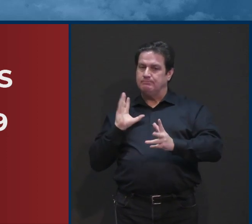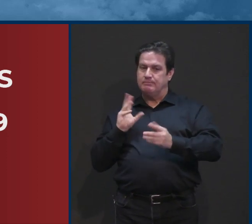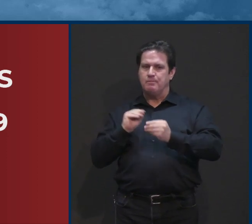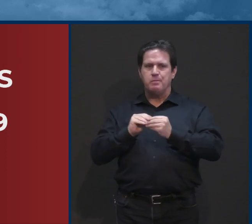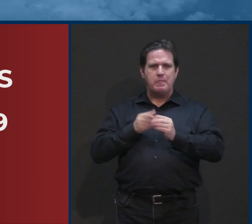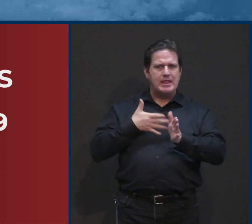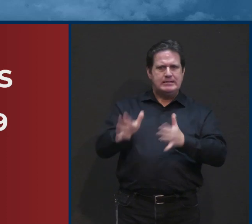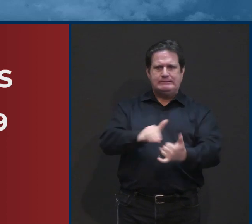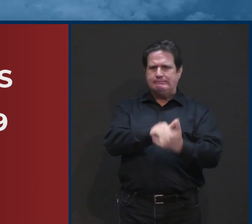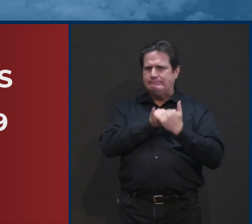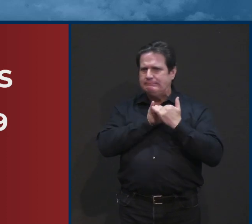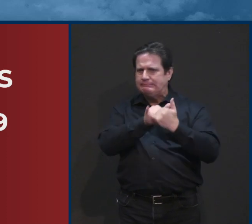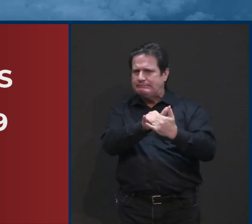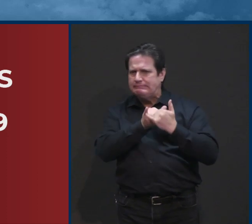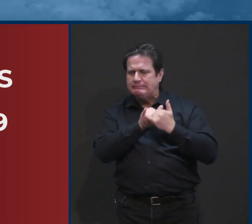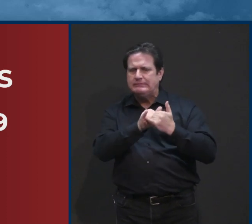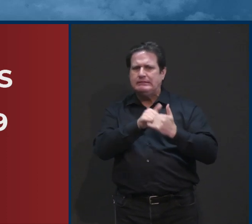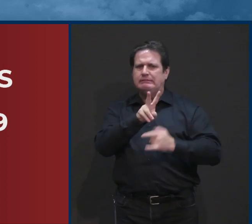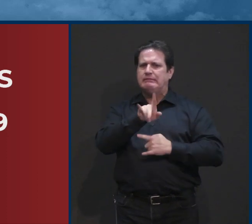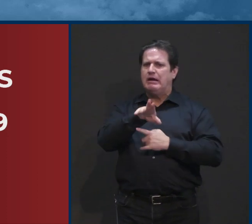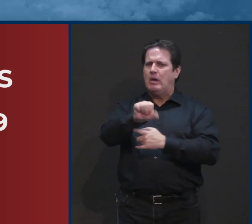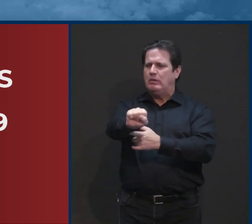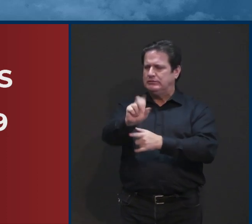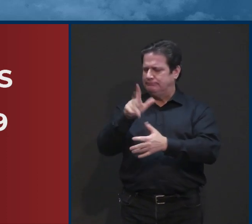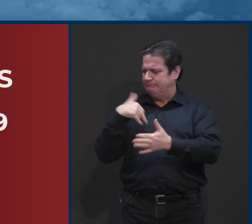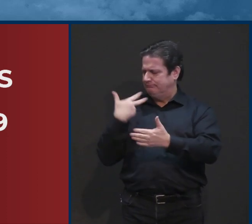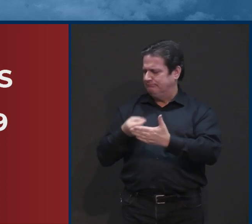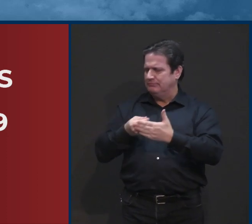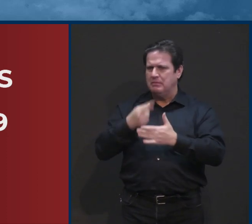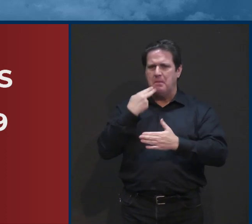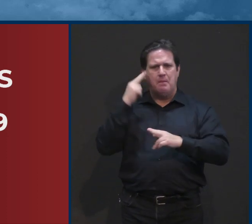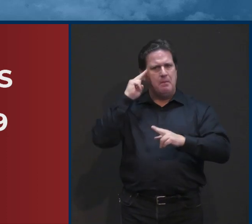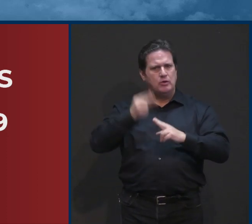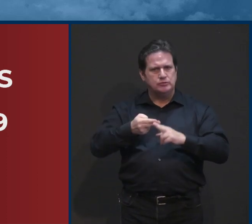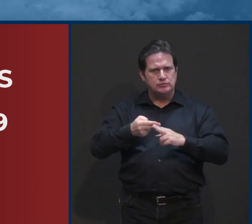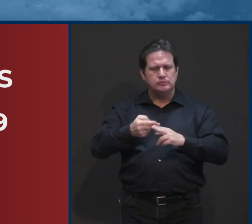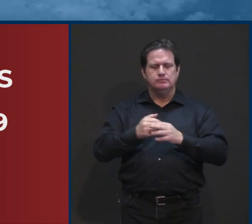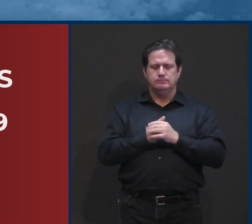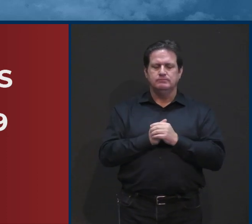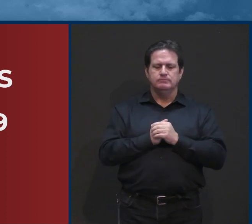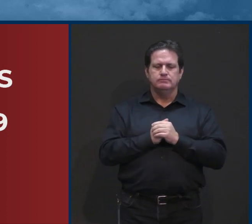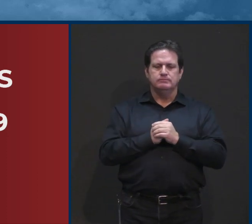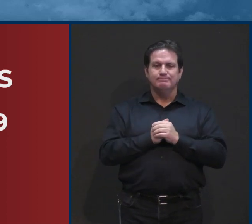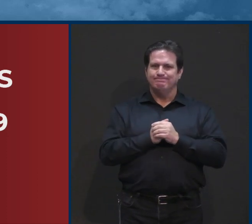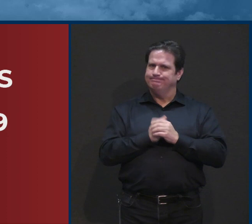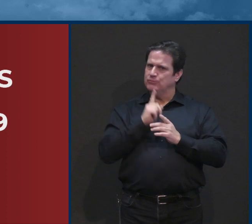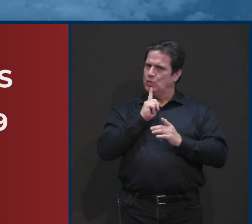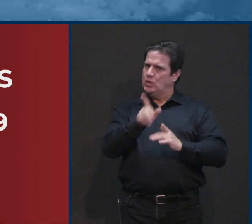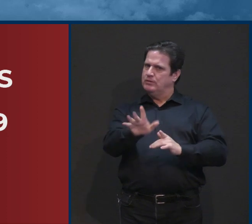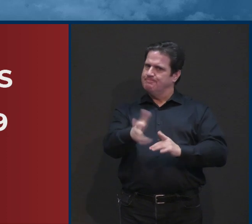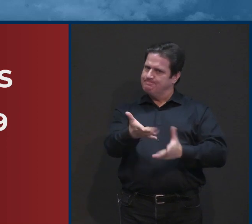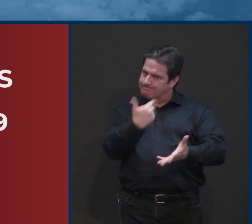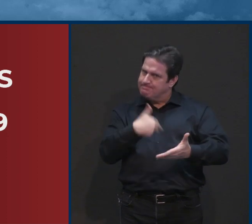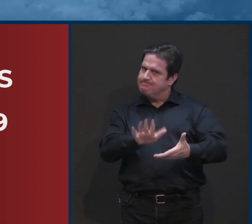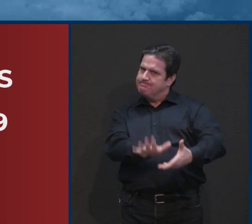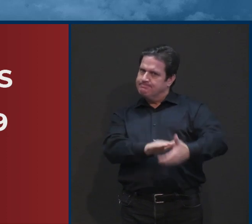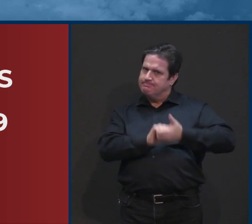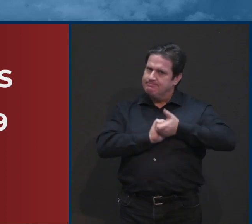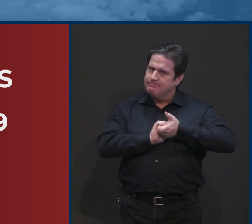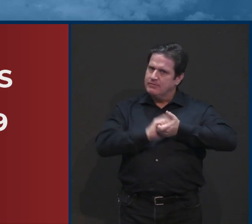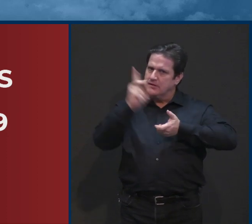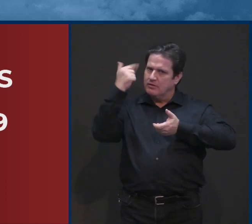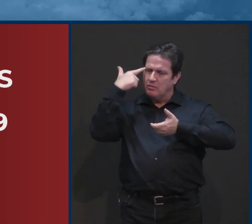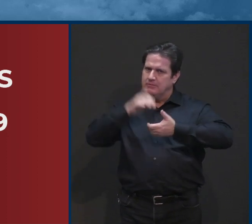field battling this virus since back in March, are a true partner with the federal government.